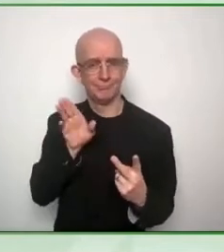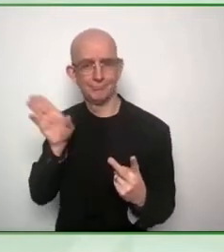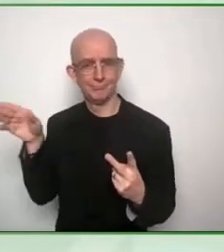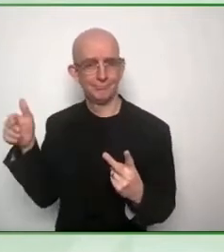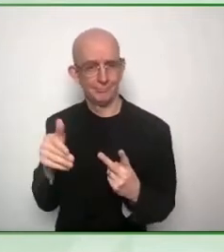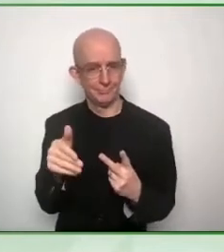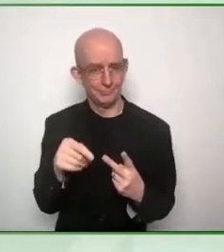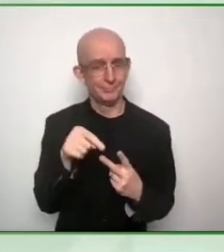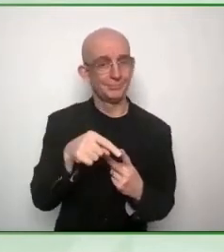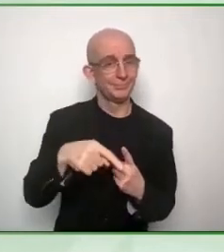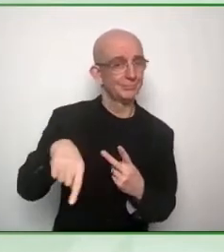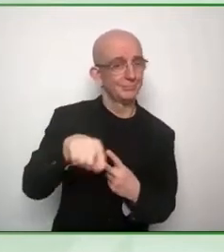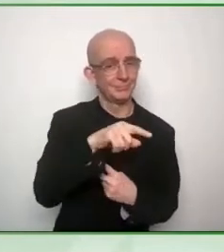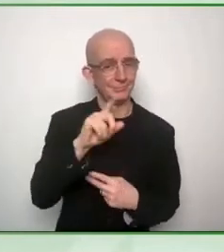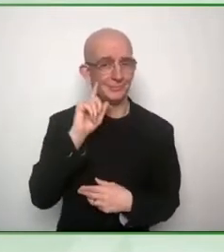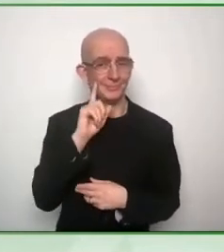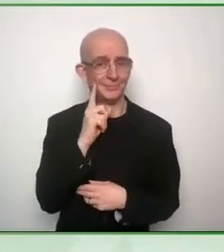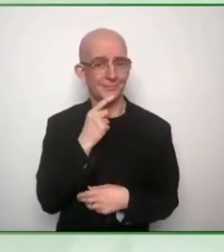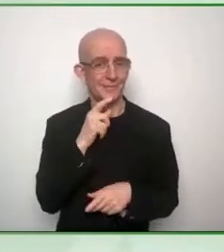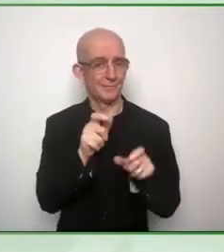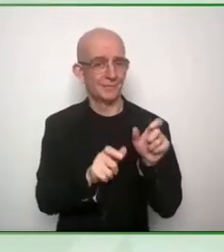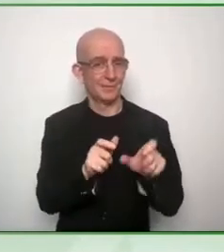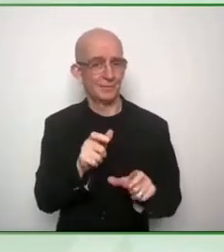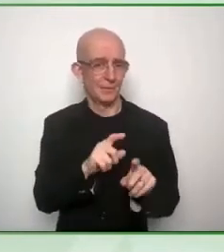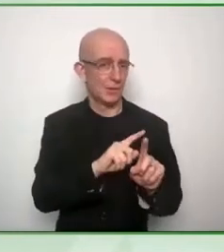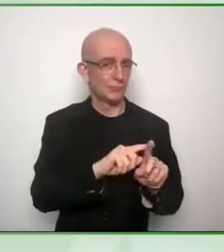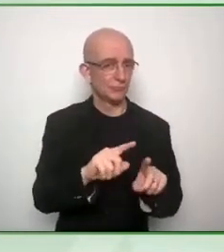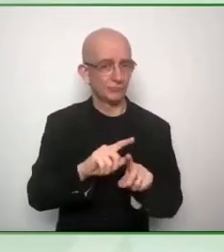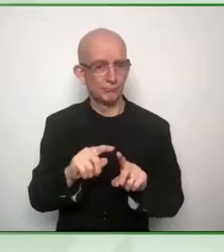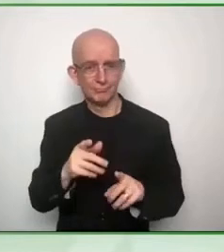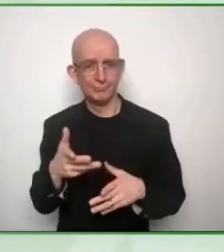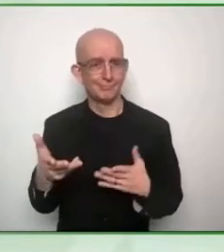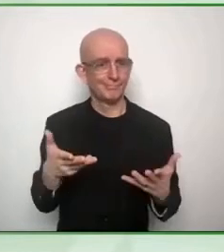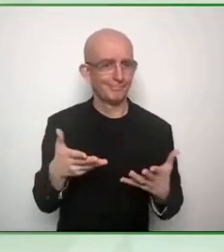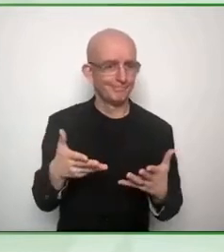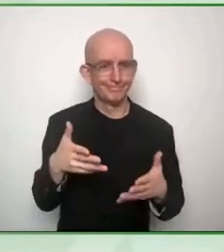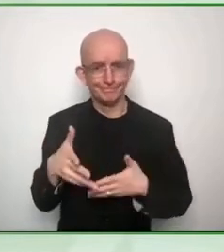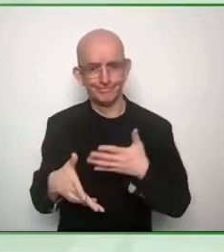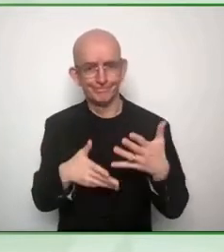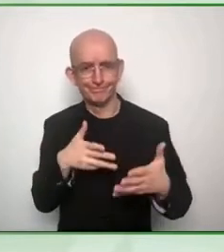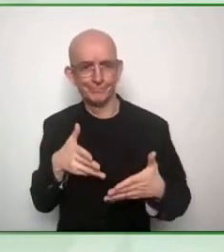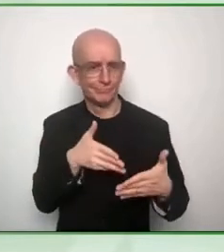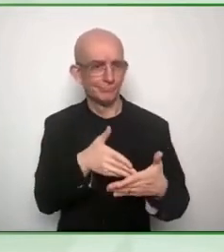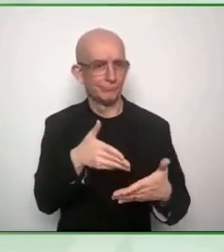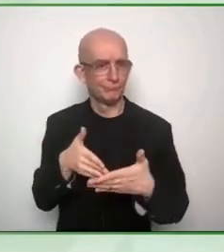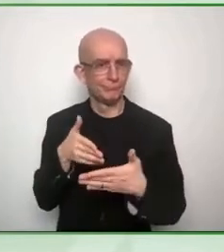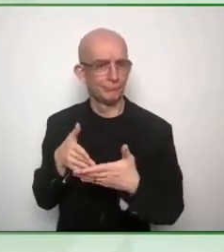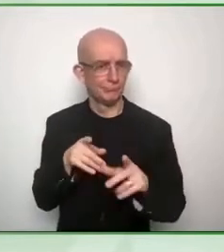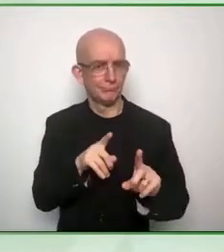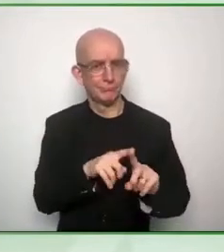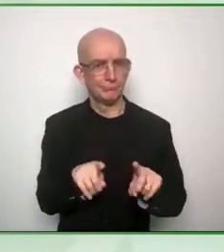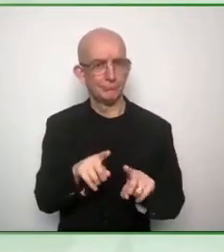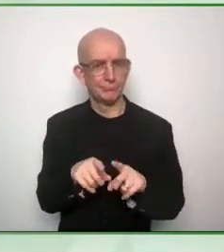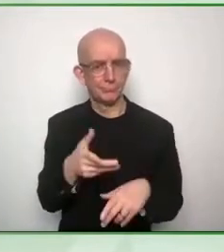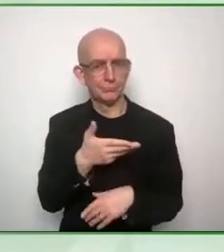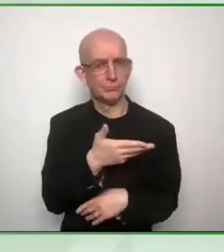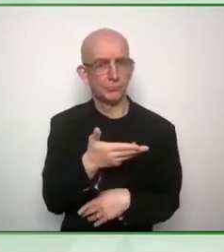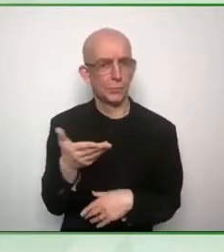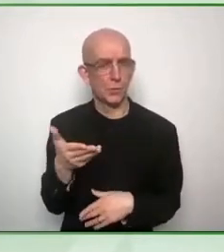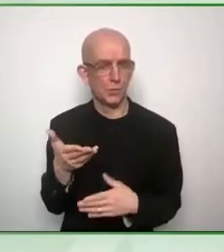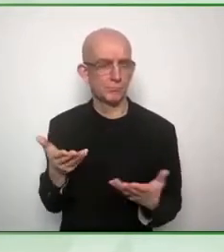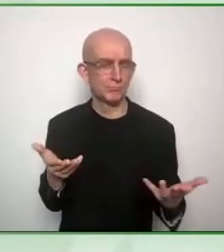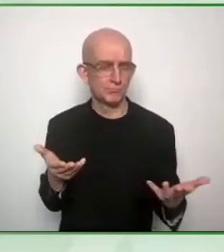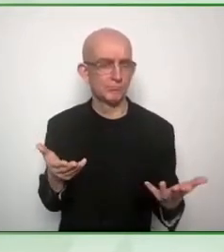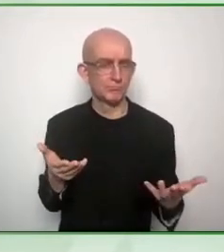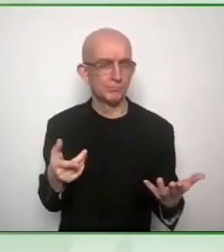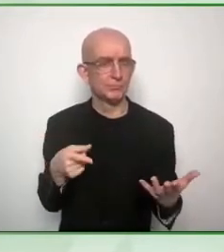But on the organizational side, we're targeting government first, so all government departments, as well as state-owned enterprises, people who do